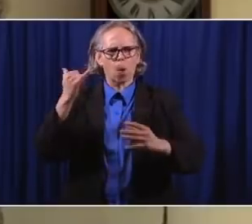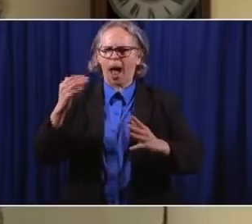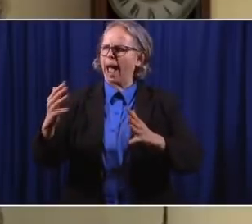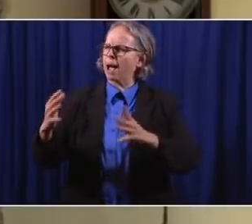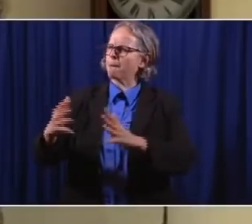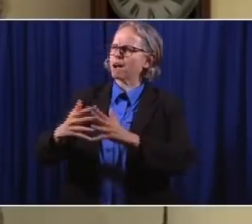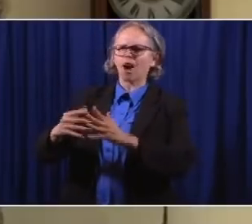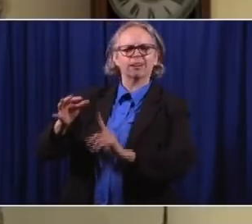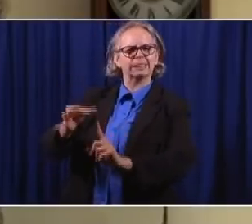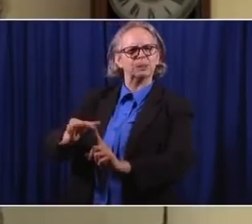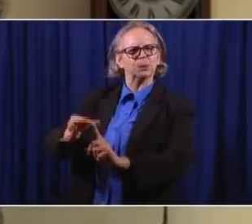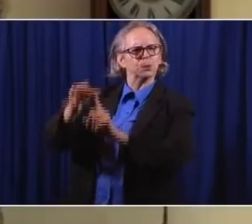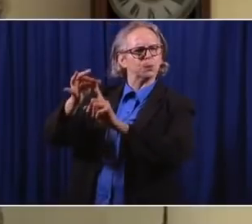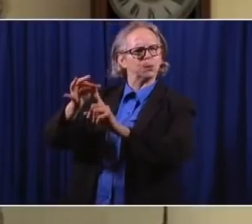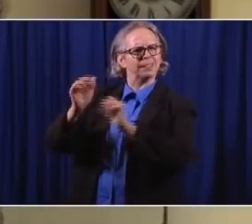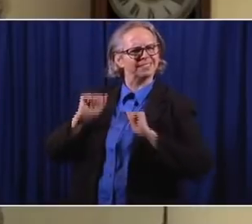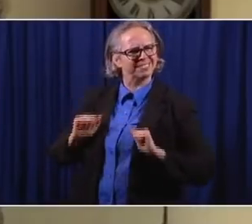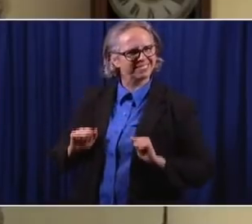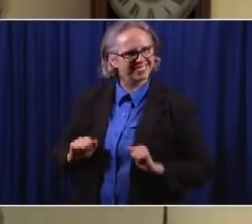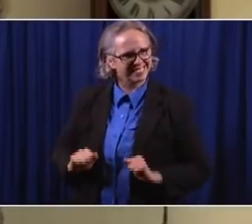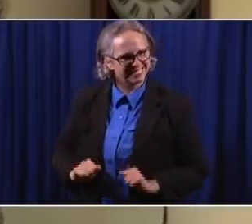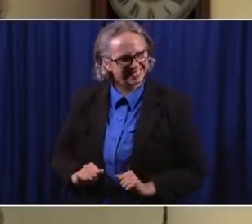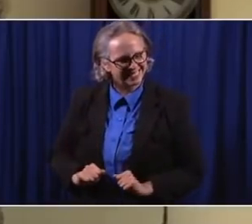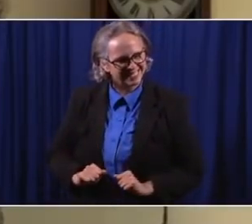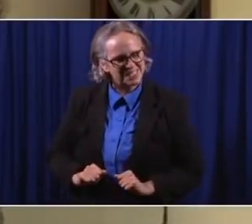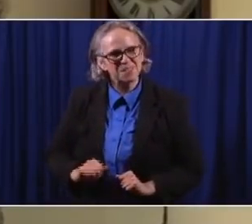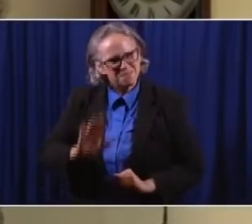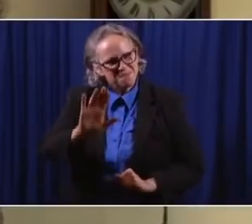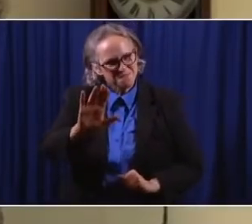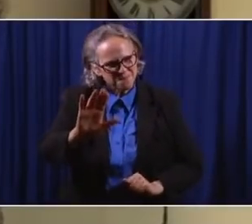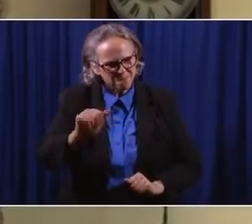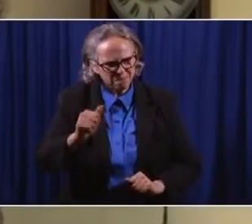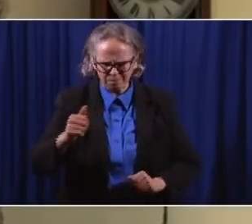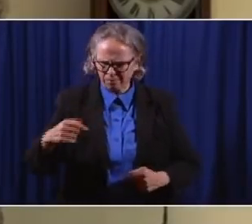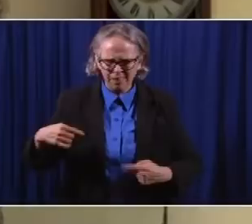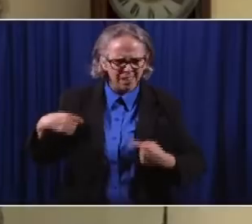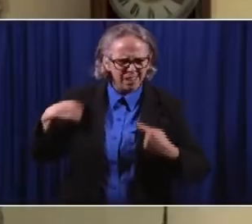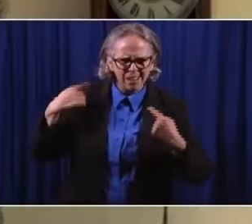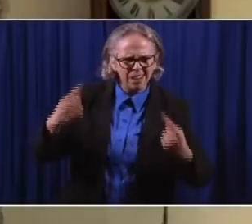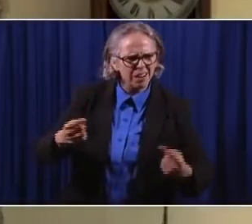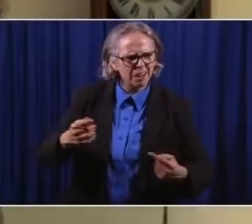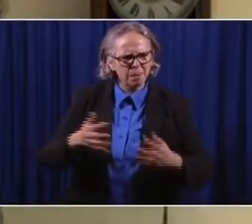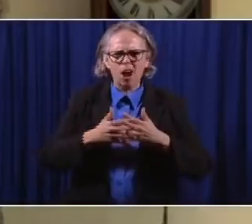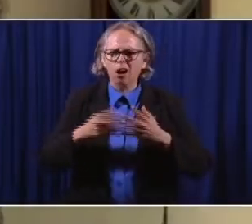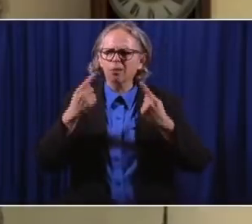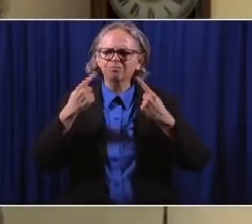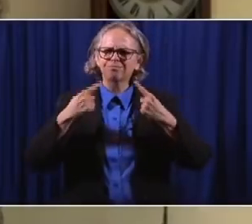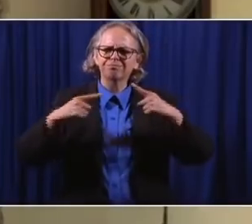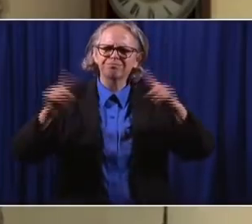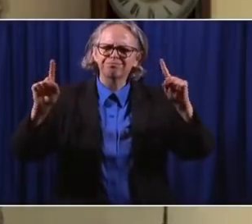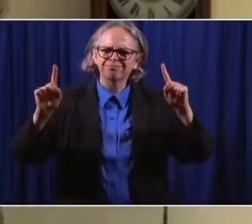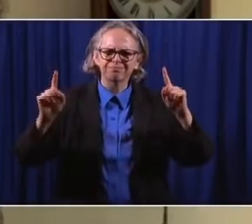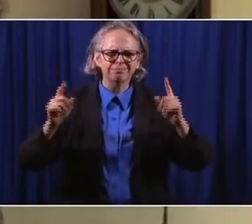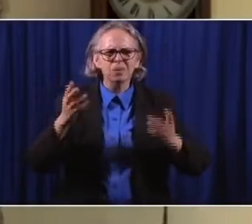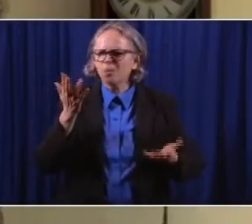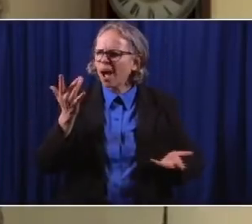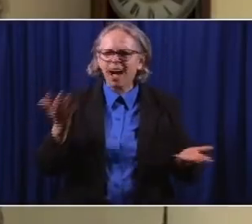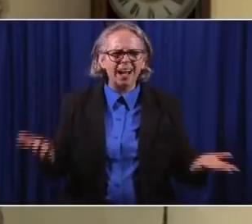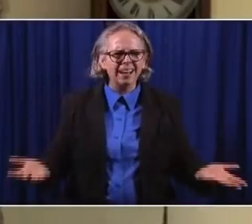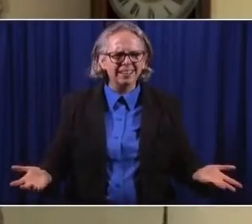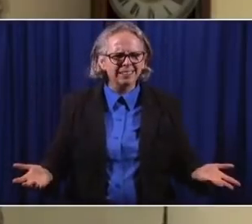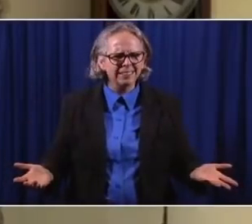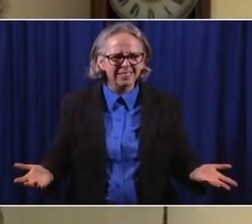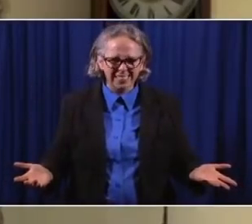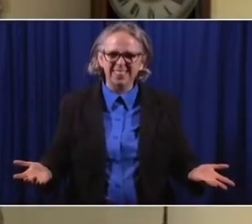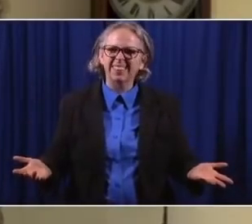and why we have been able to do this for so long. And part of what makes us